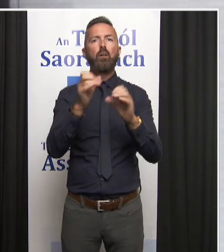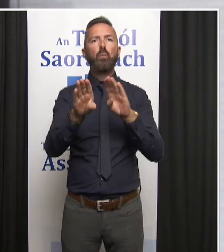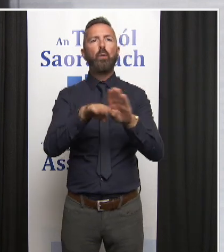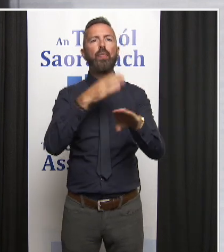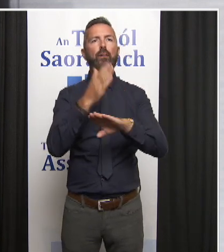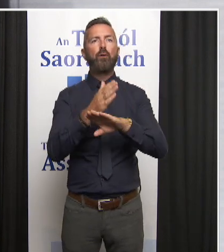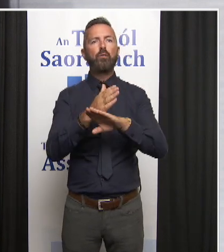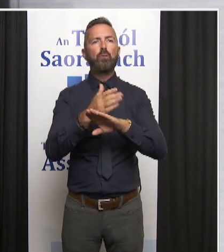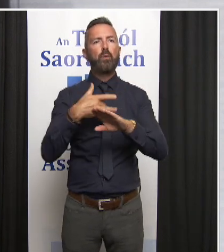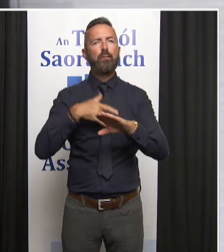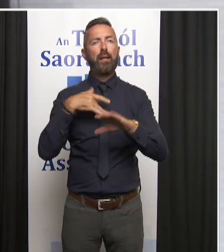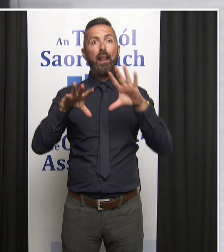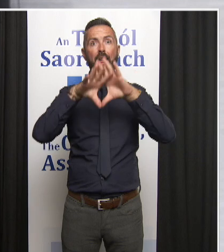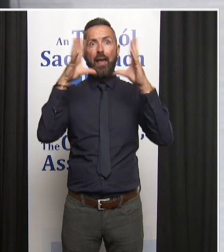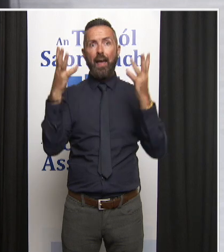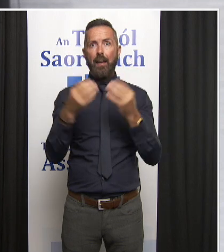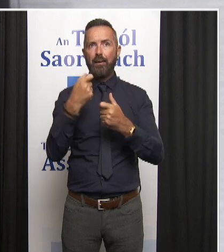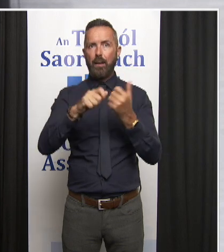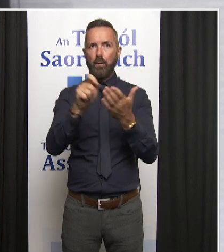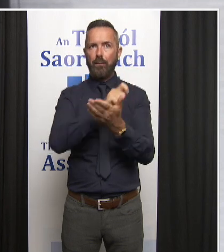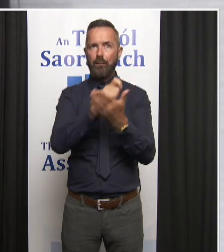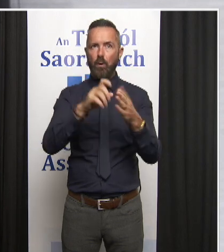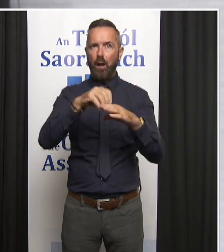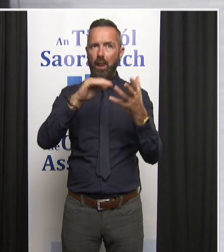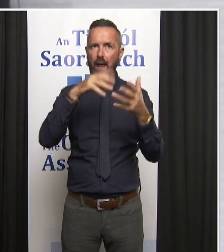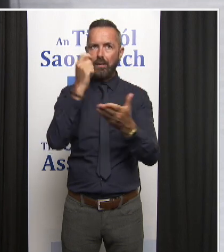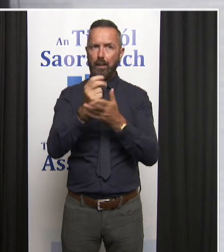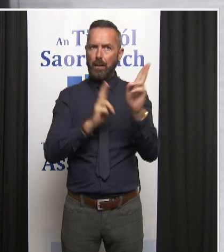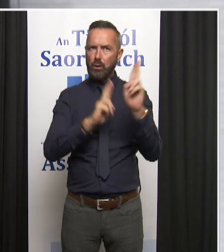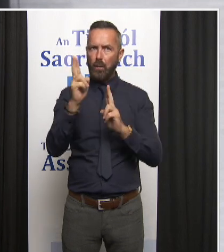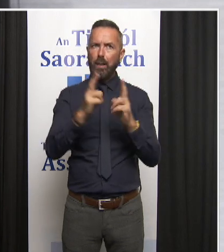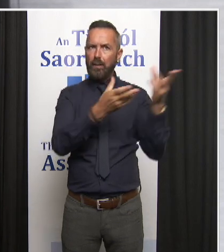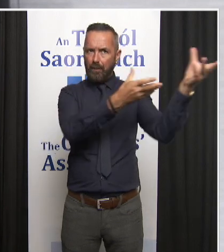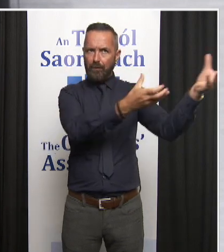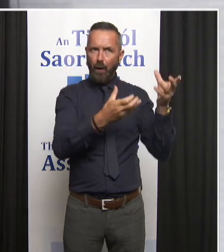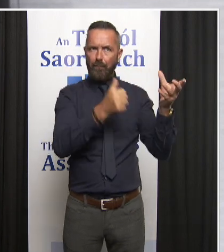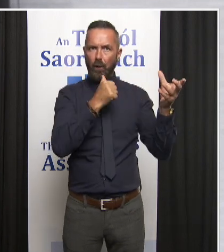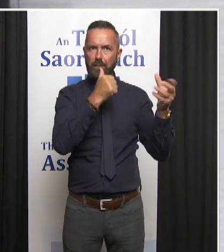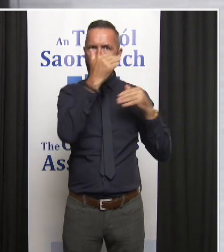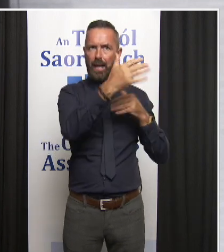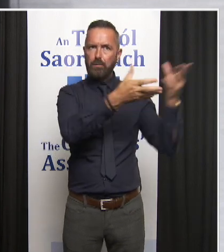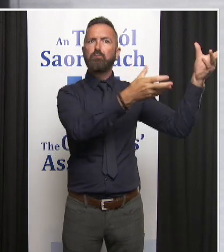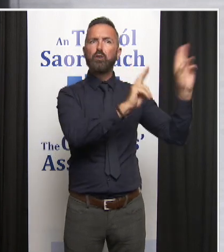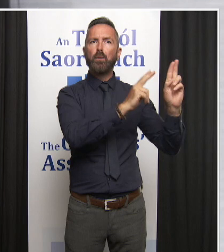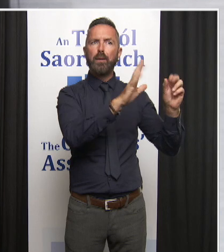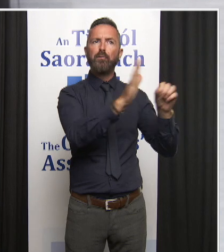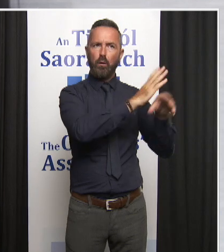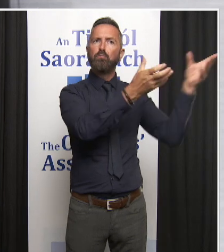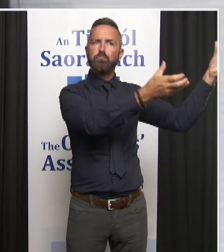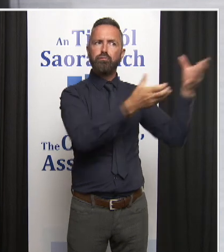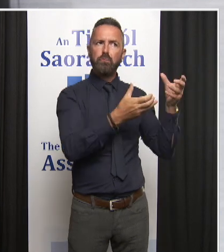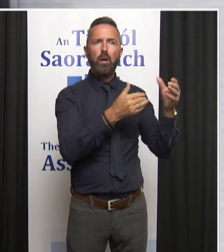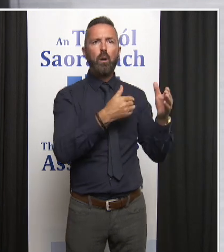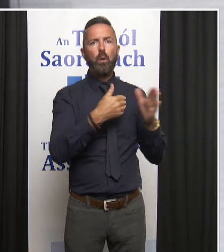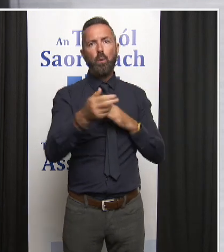everything noted and that was voted on the last time should be devolved in phase 1, and what would be possible or